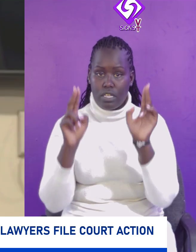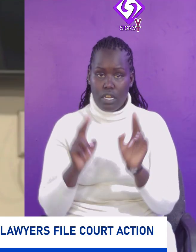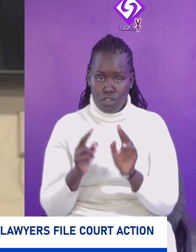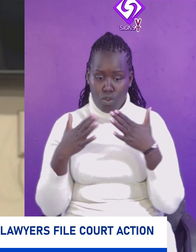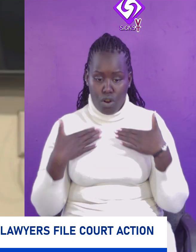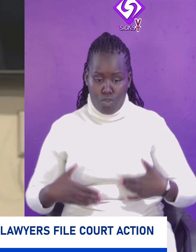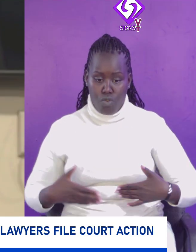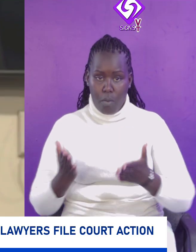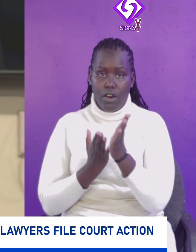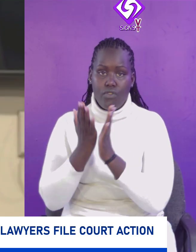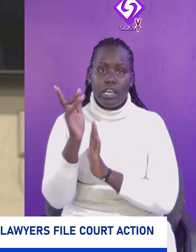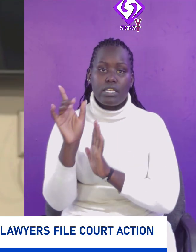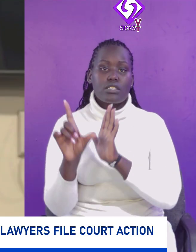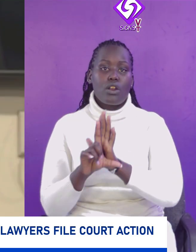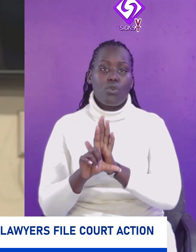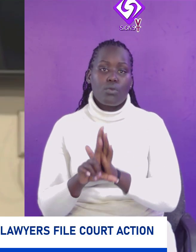law.